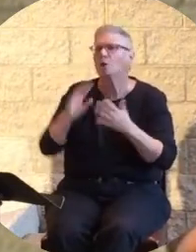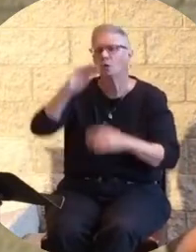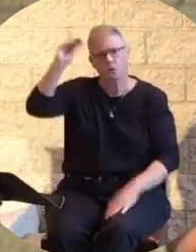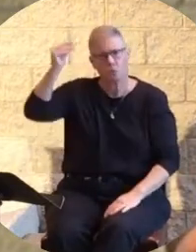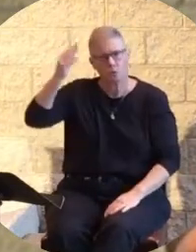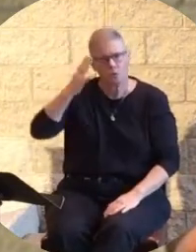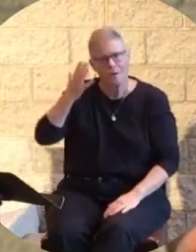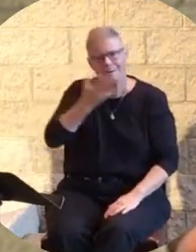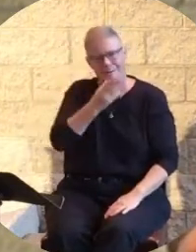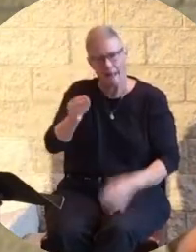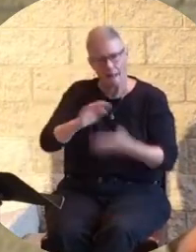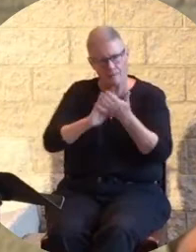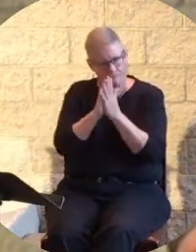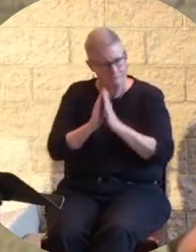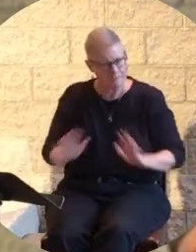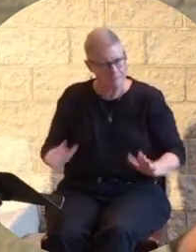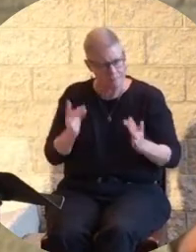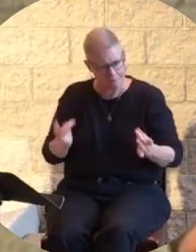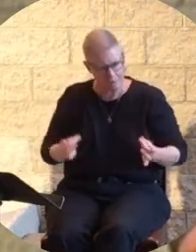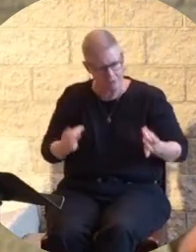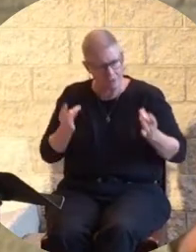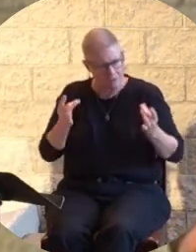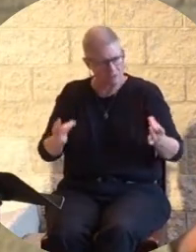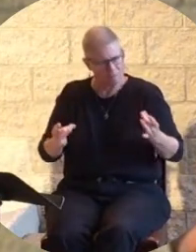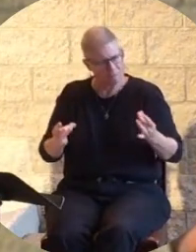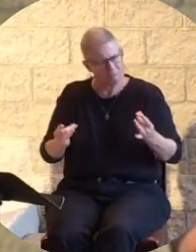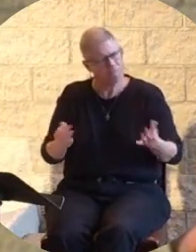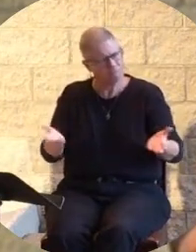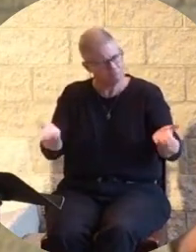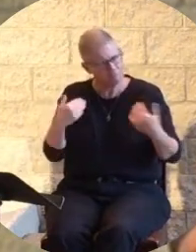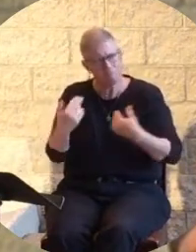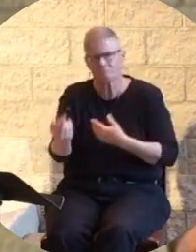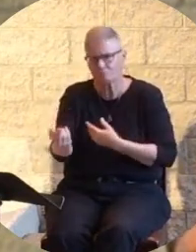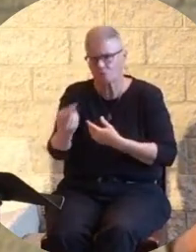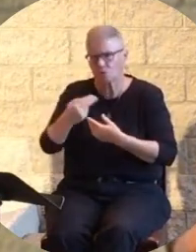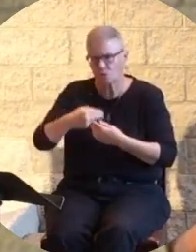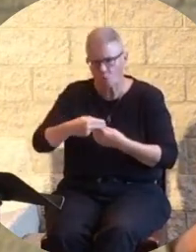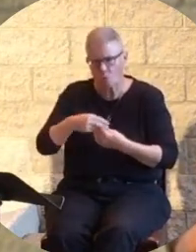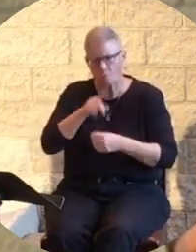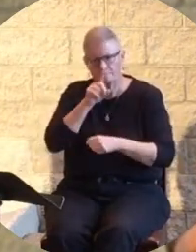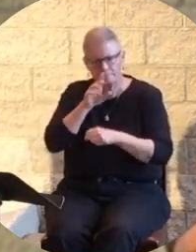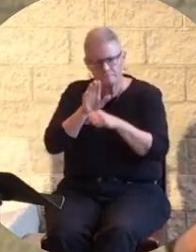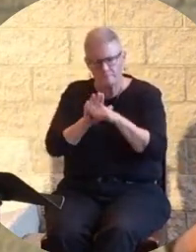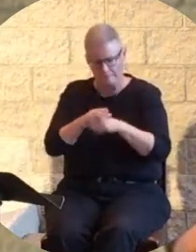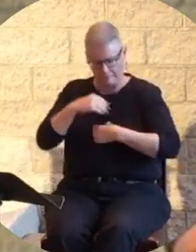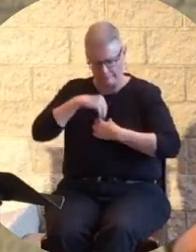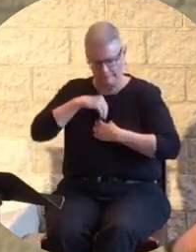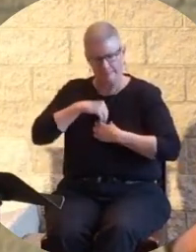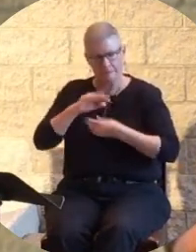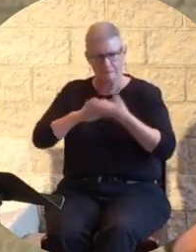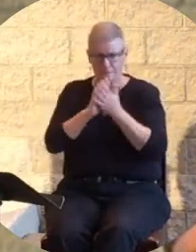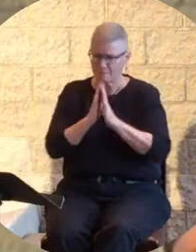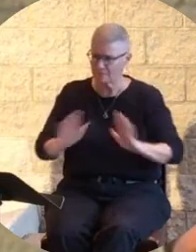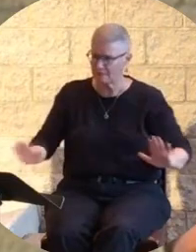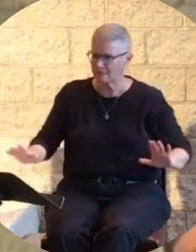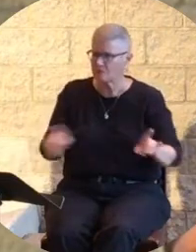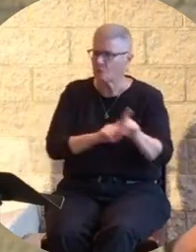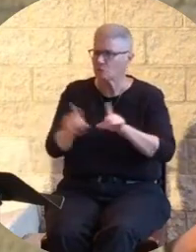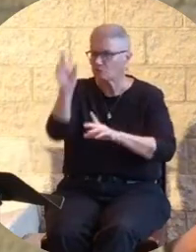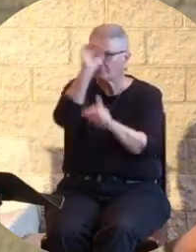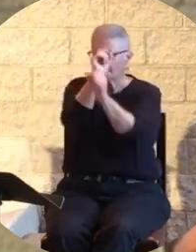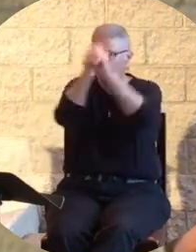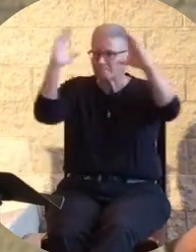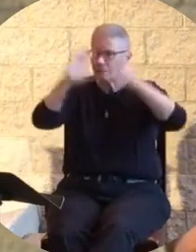evolutionary change, be part of this sacred space, affirming inner peace, envisioning a graceful and peaceful